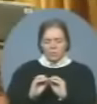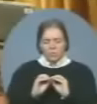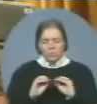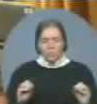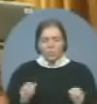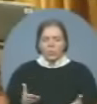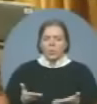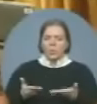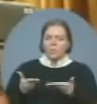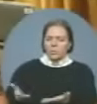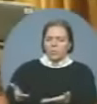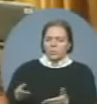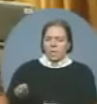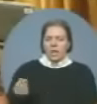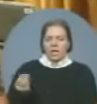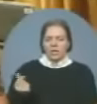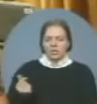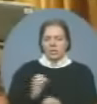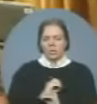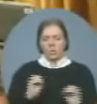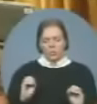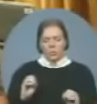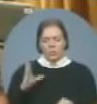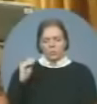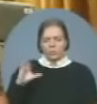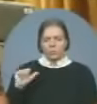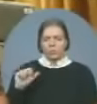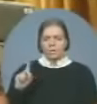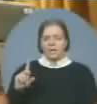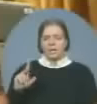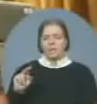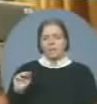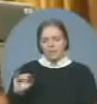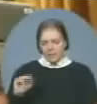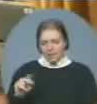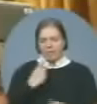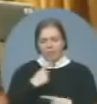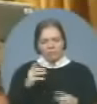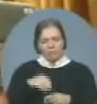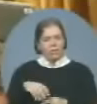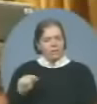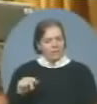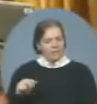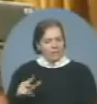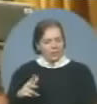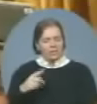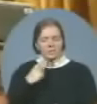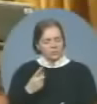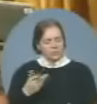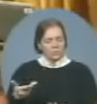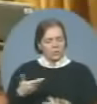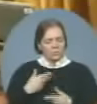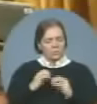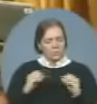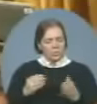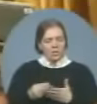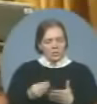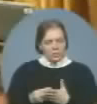that? Chuck Cadman said on national television that, yes, he was made offers about assistance with nomination, and no